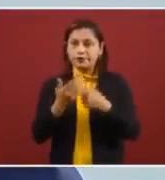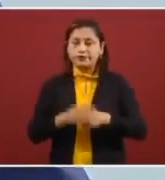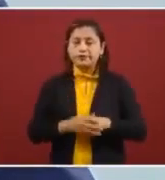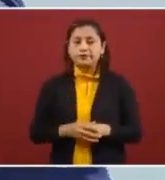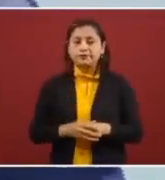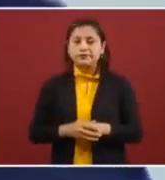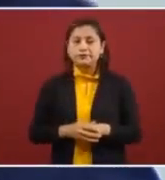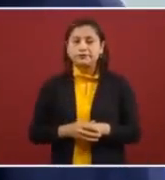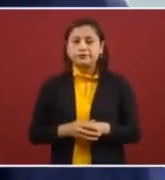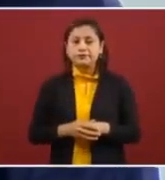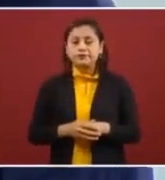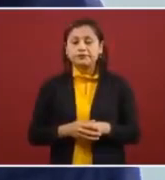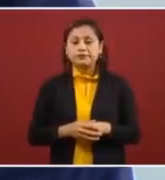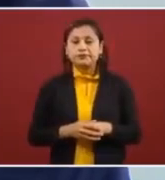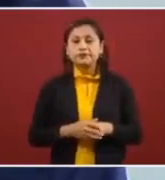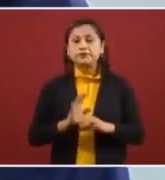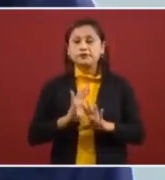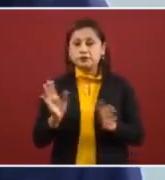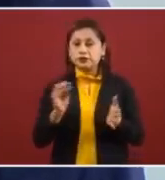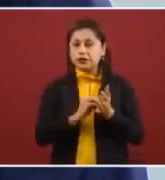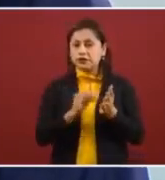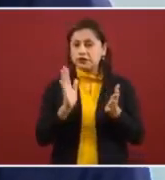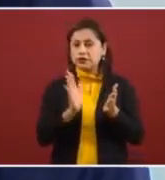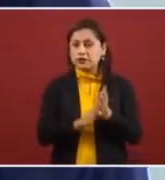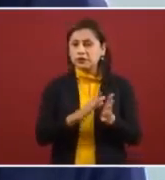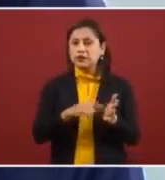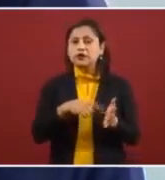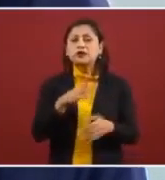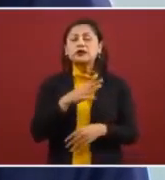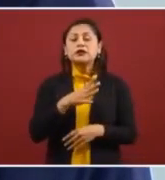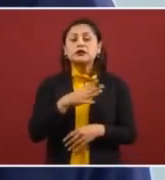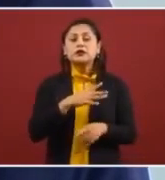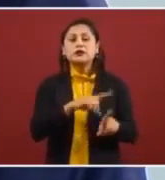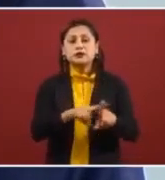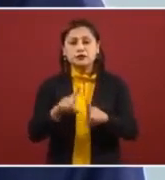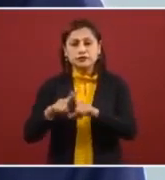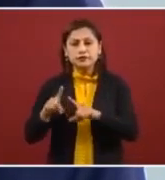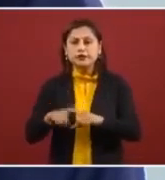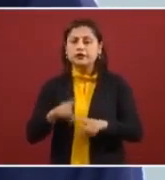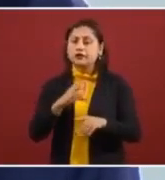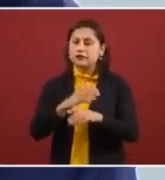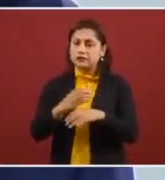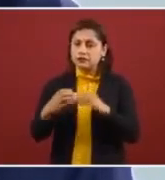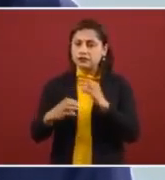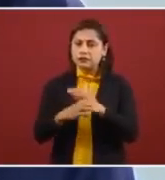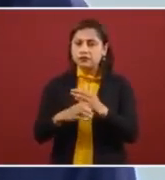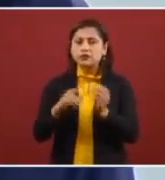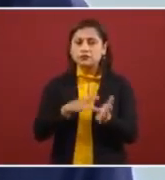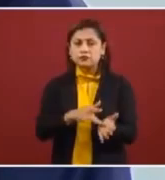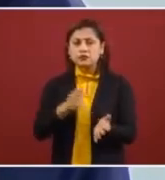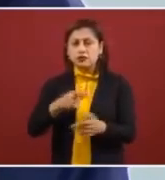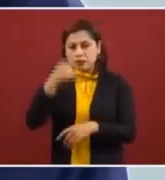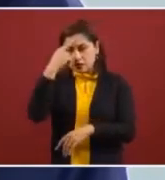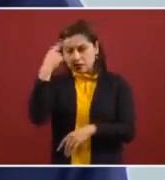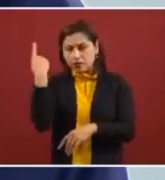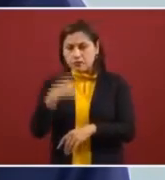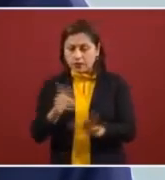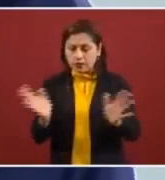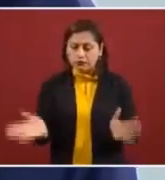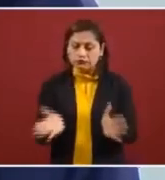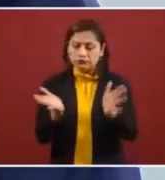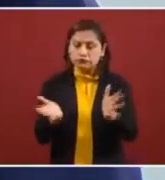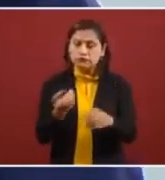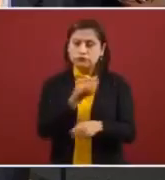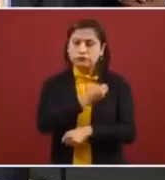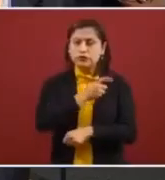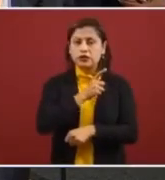They will define the principal tools that we will use to make a better system